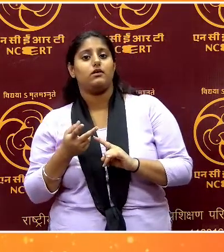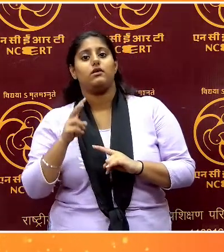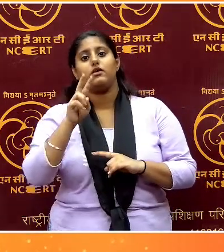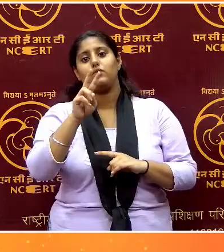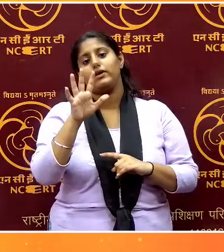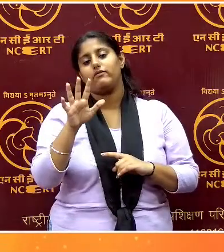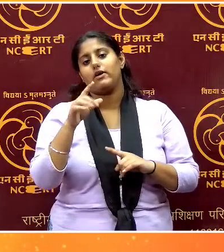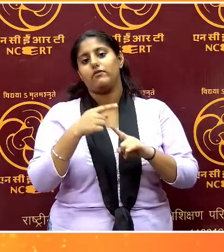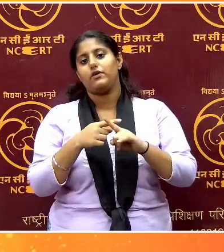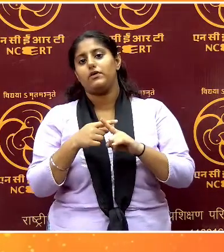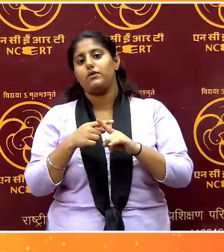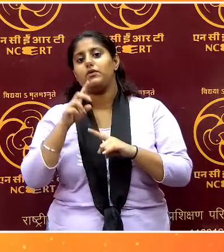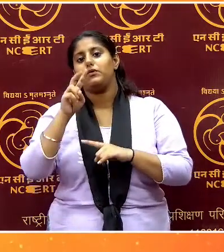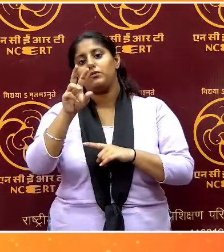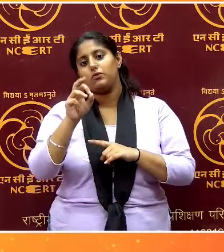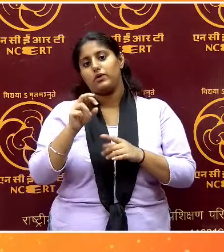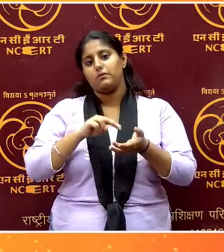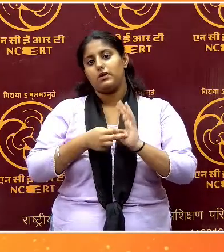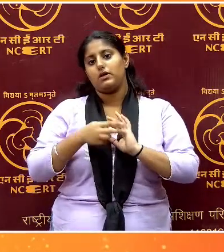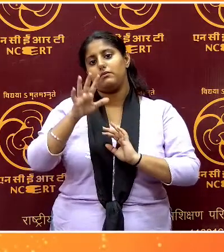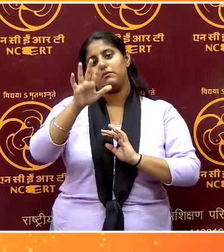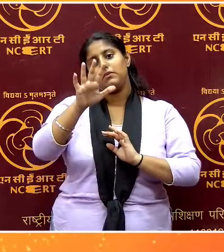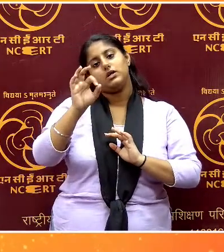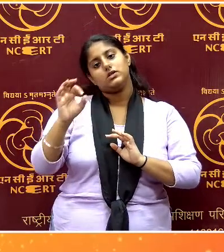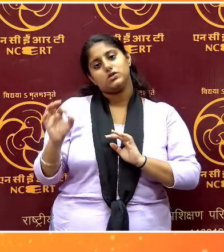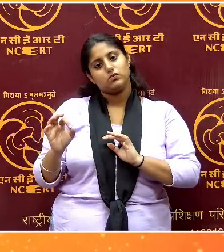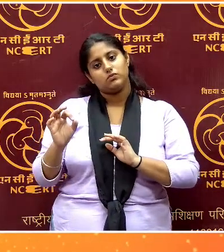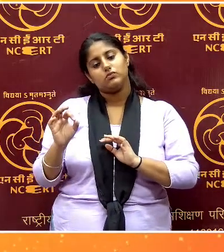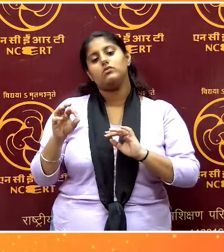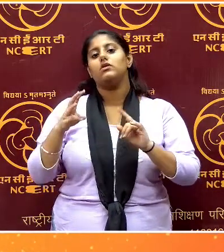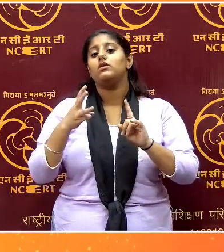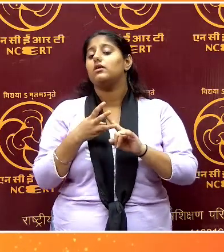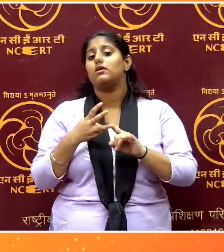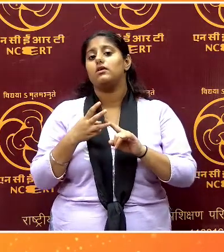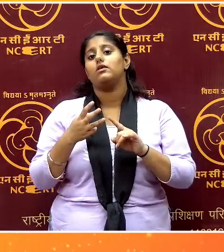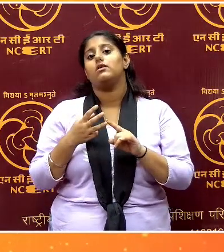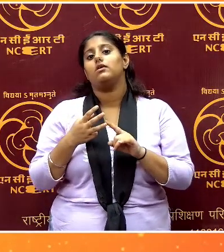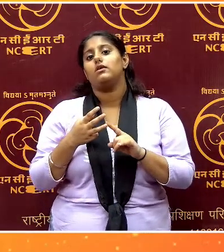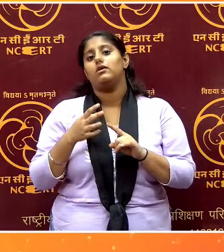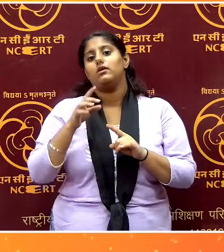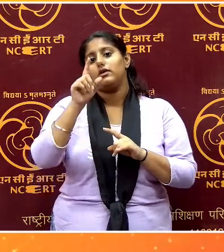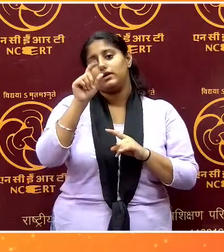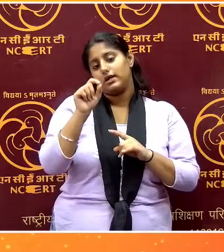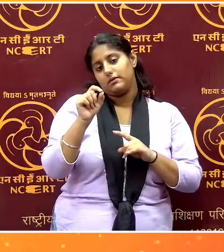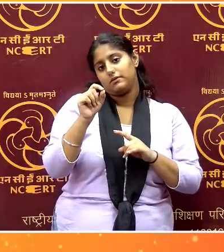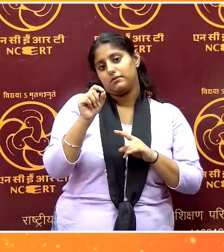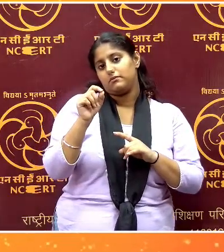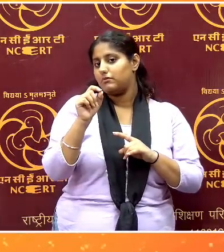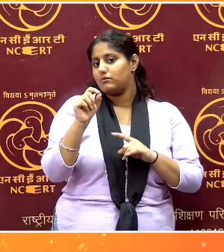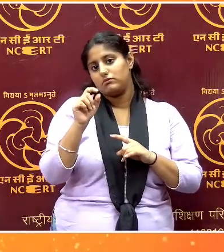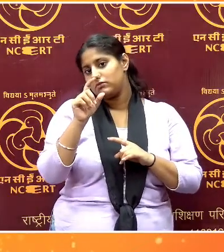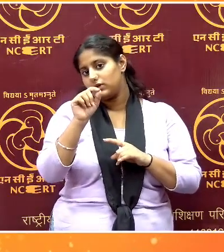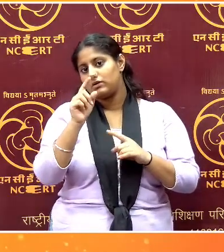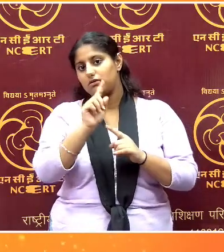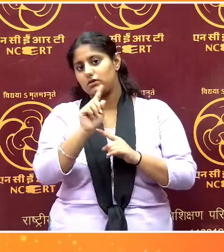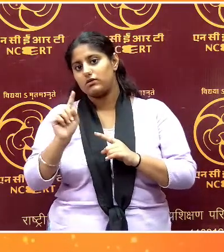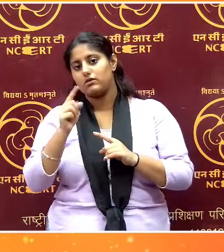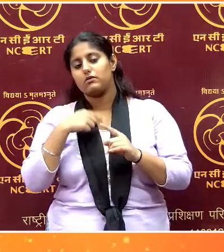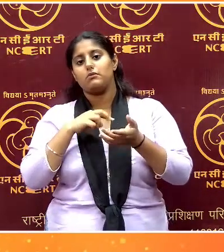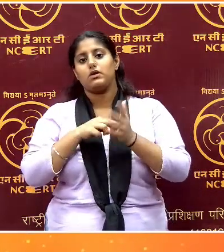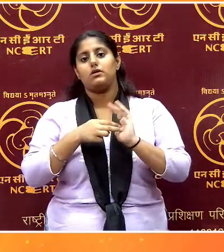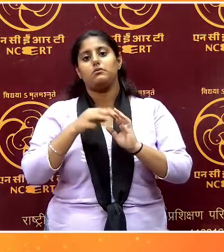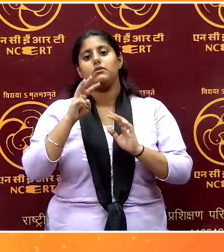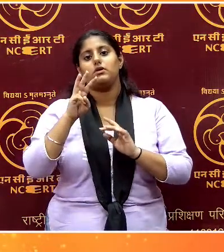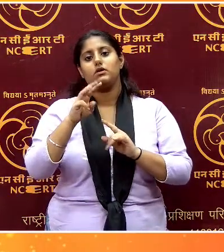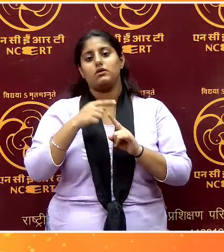25 rupees multiplied by 20, that is 500. Third one, it is 10 rupees per plant multiplied by 35 gives